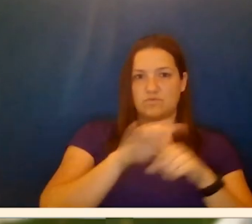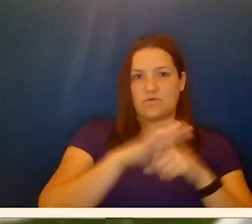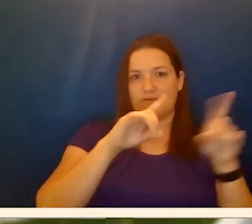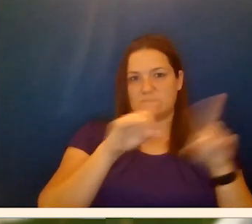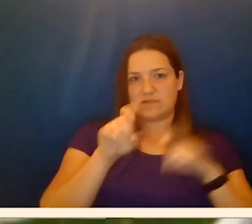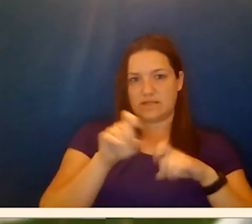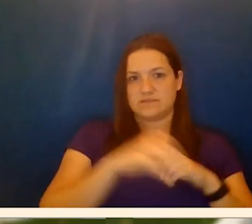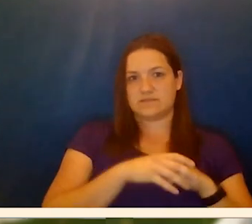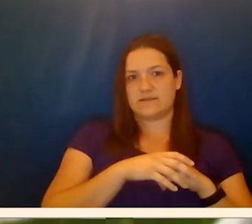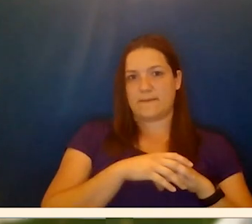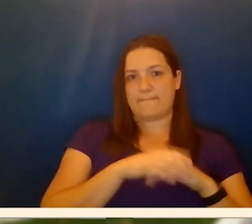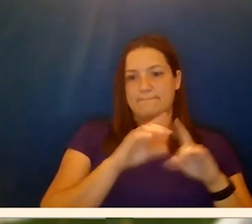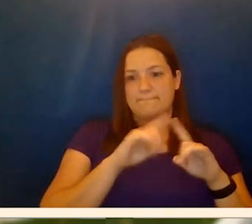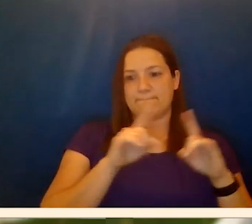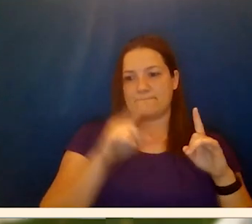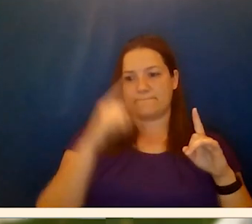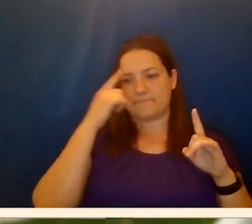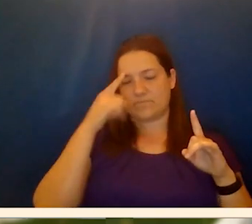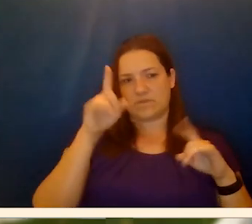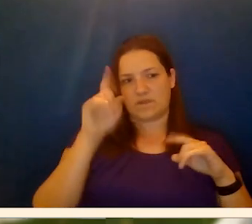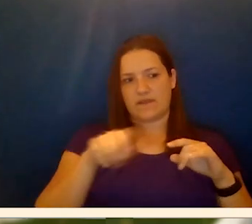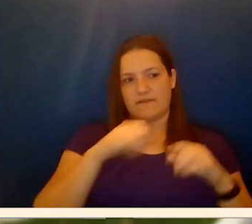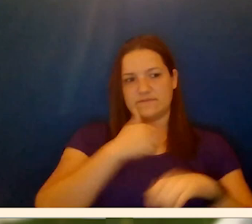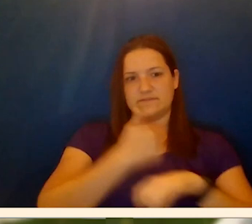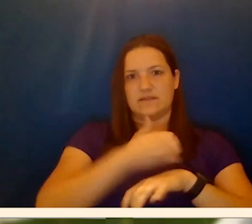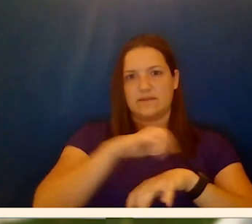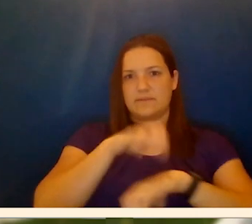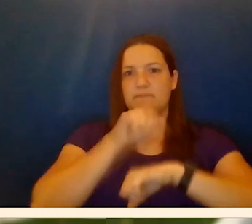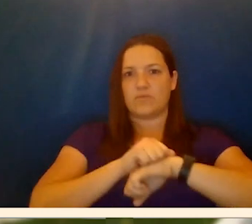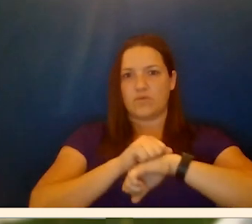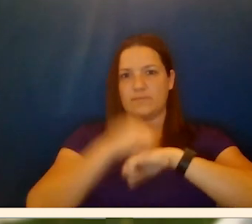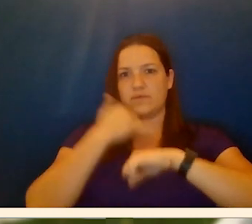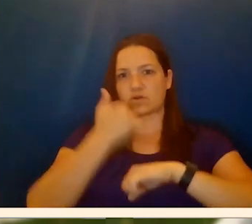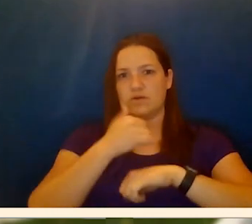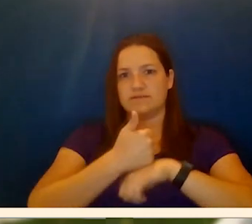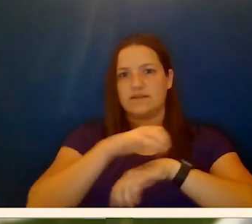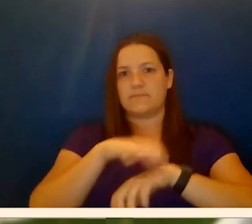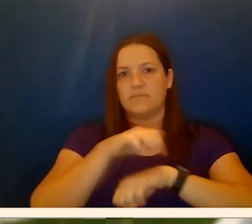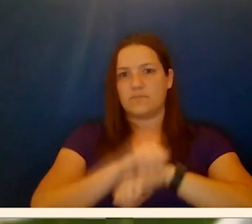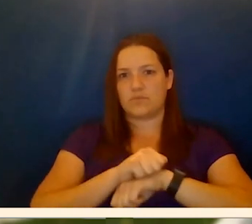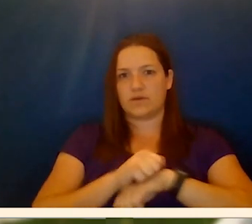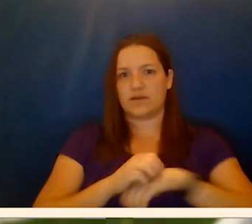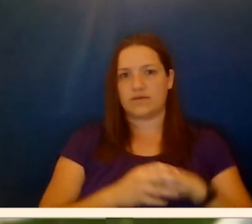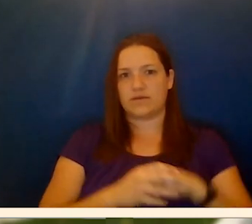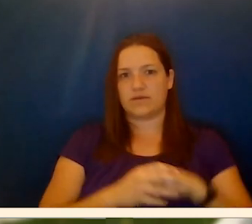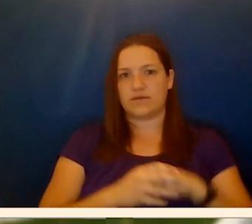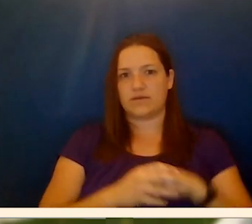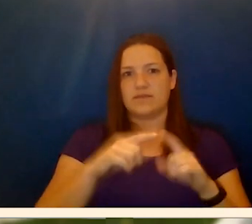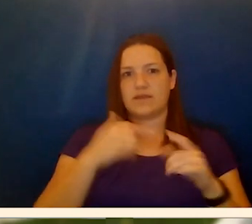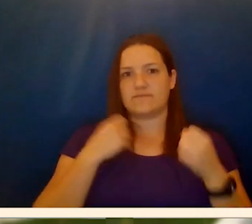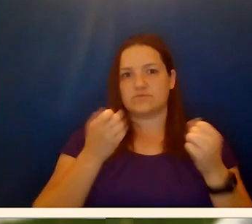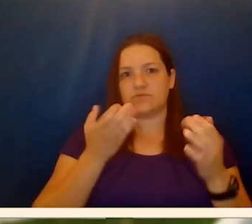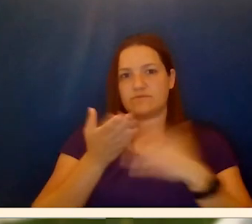have to make an appointment, so you need to call and make an appointment. But so there are some drive-through testing sites, but it's unlikely that we'll have one.